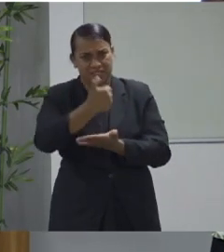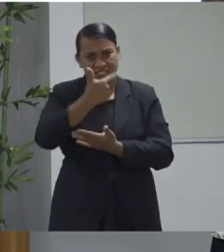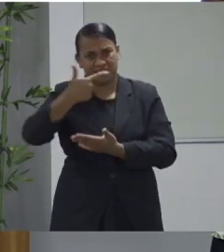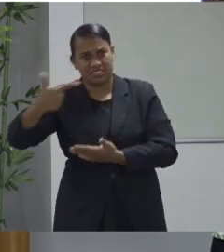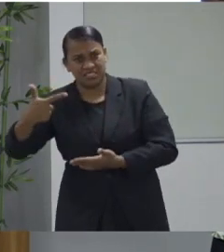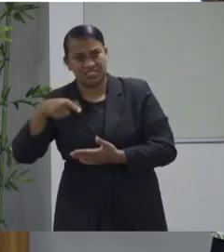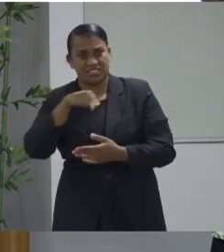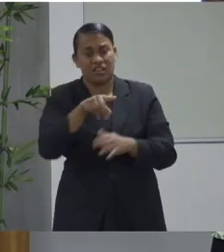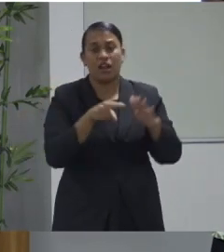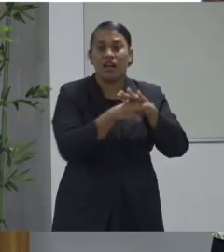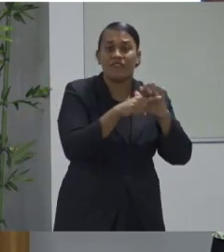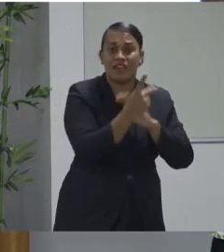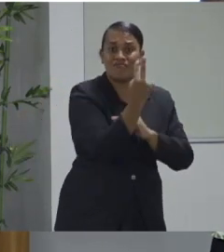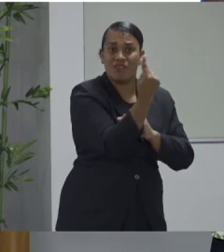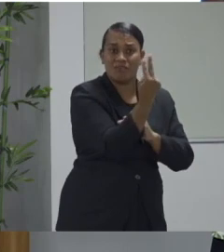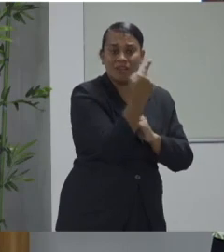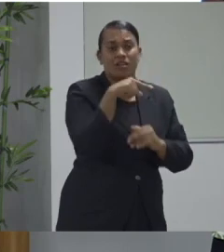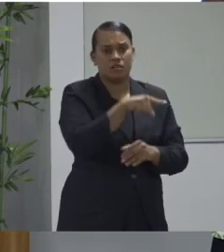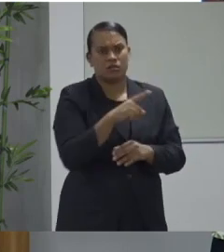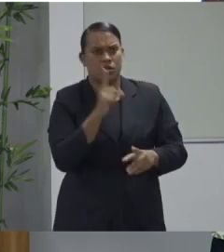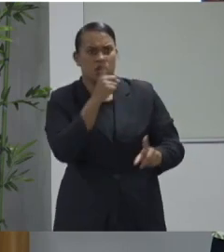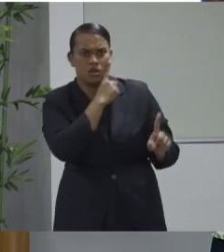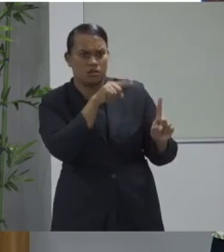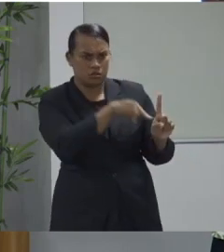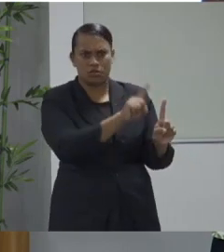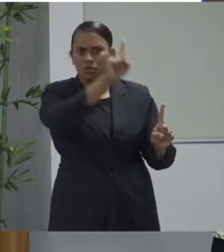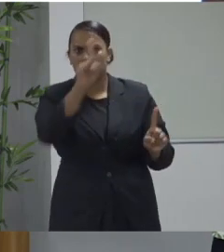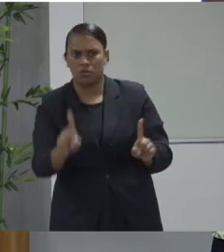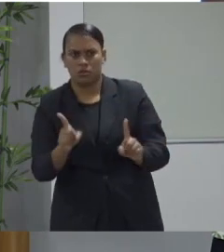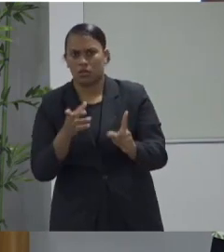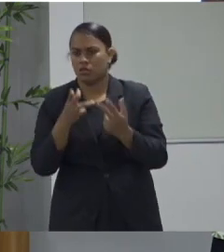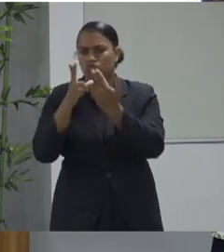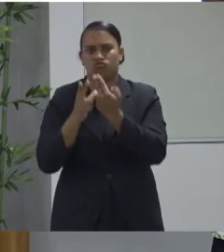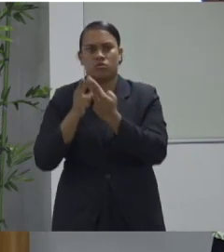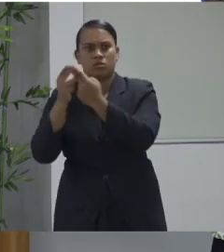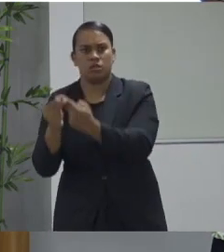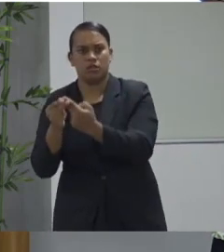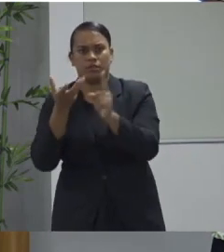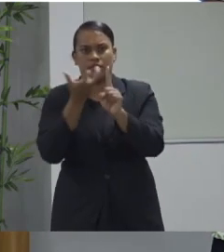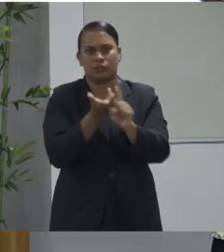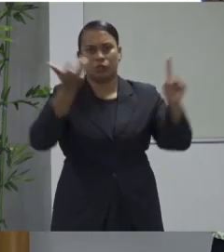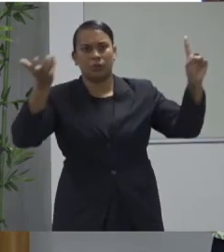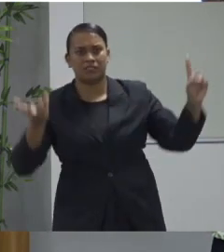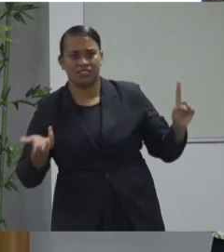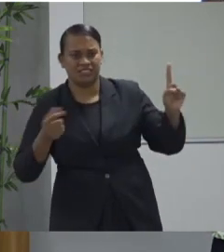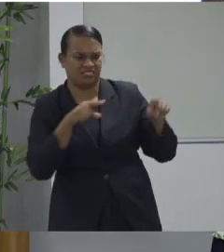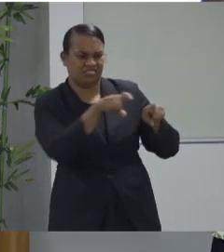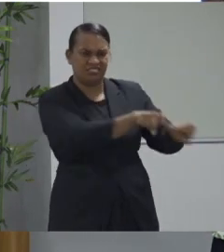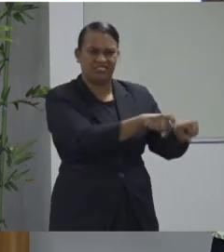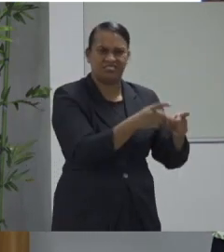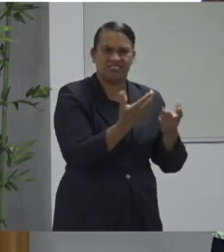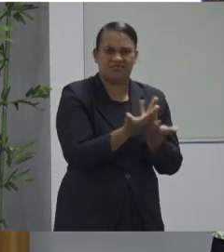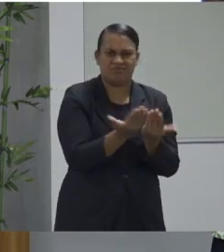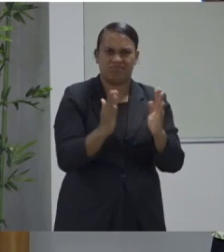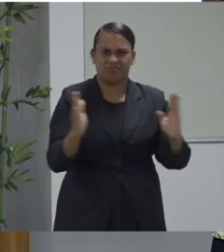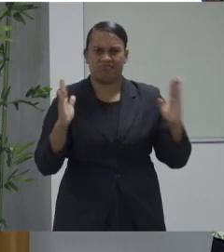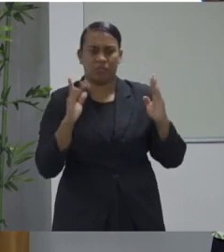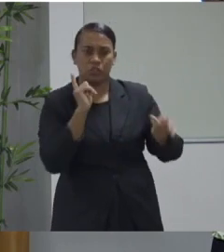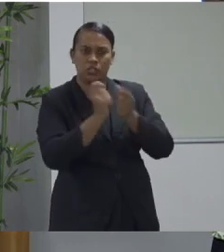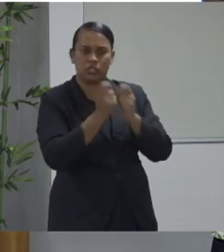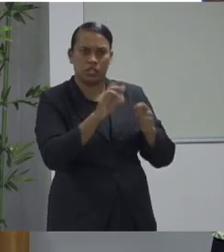them, eventually developed symptoms while in isolation and was confirmed on the 3rd of